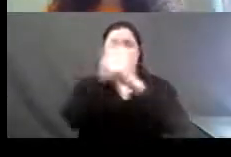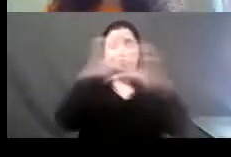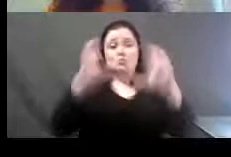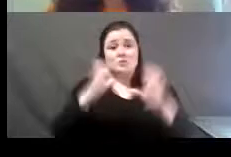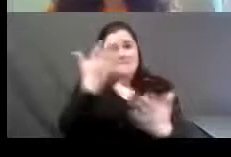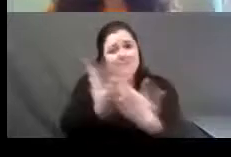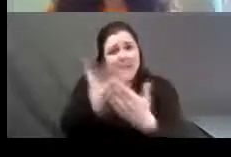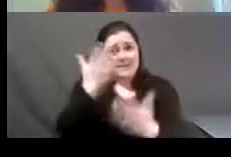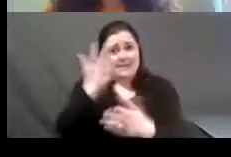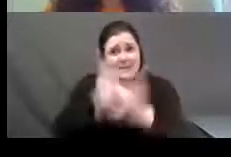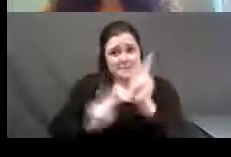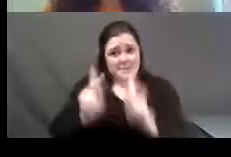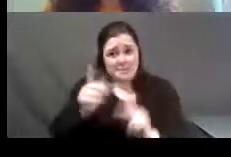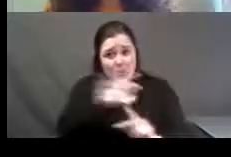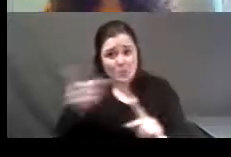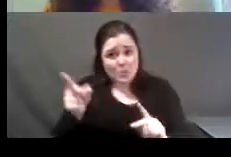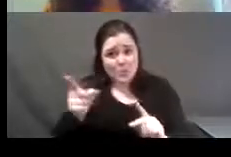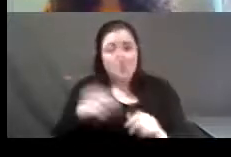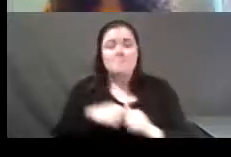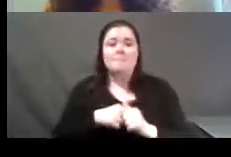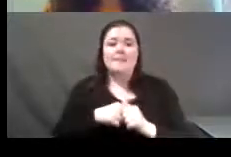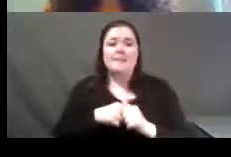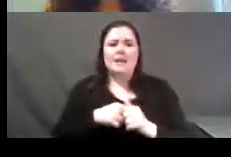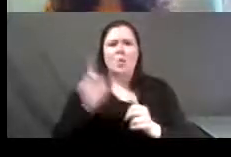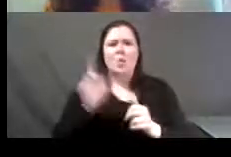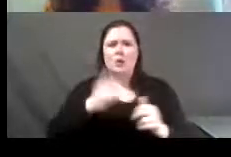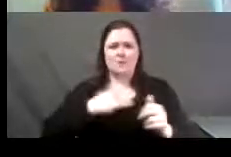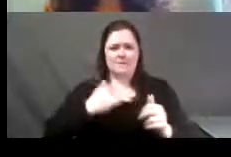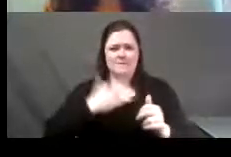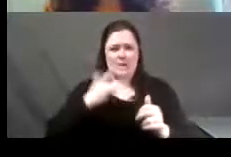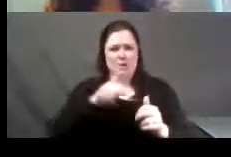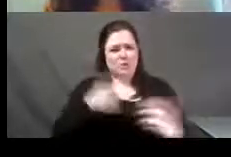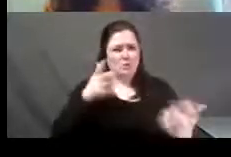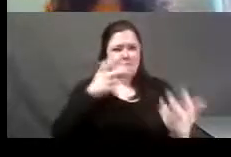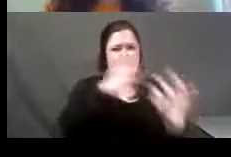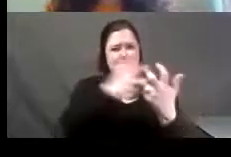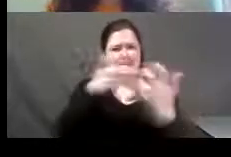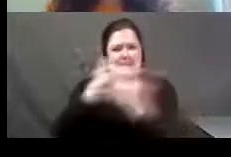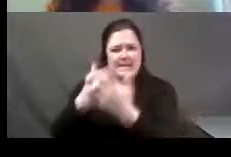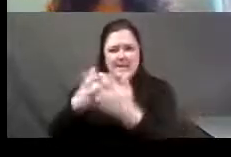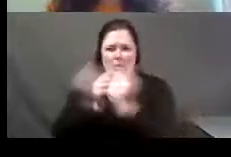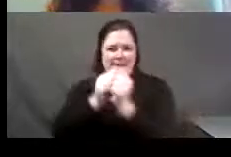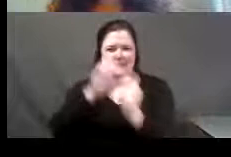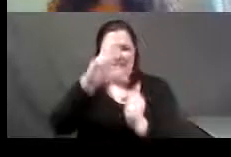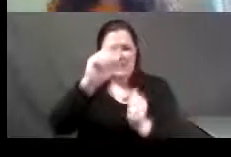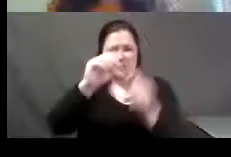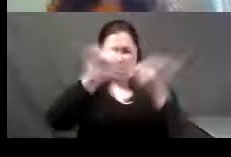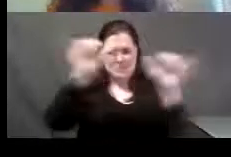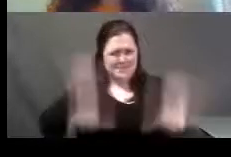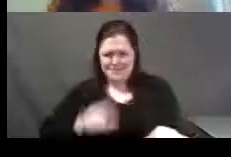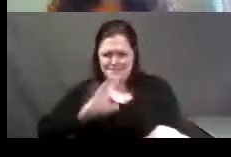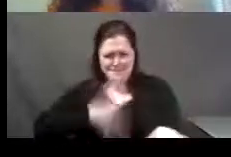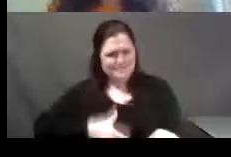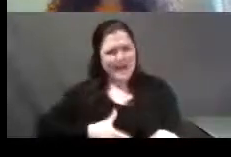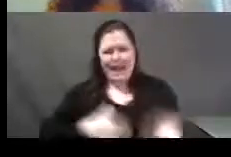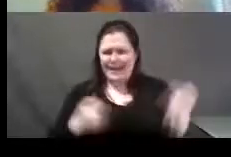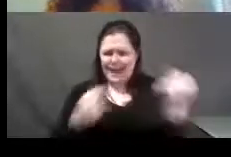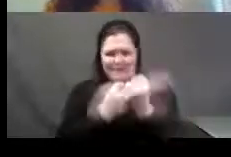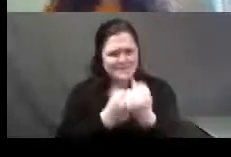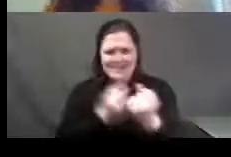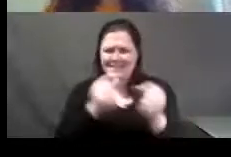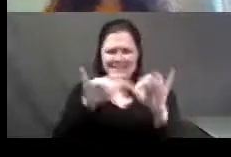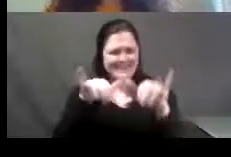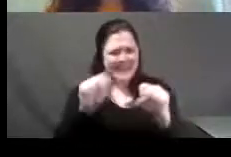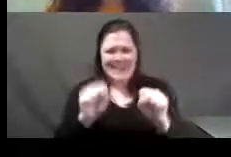and wherever they see themselves advocating individually and just what spaces they find themselves in, that